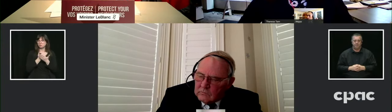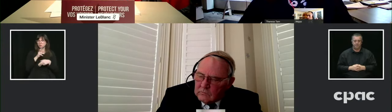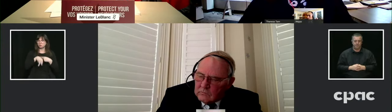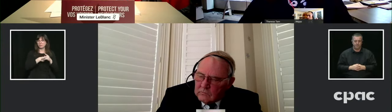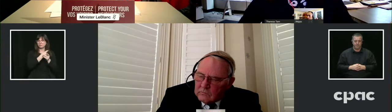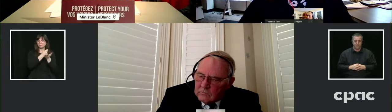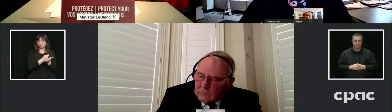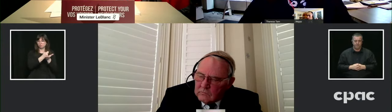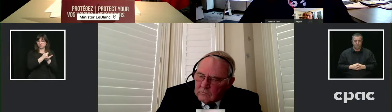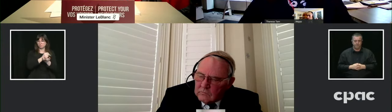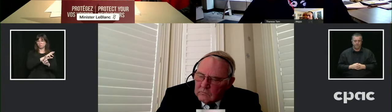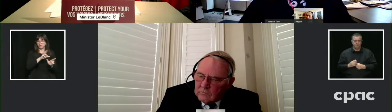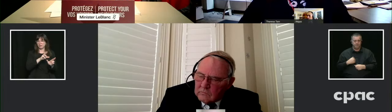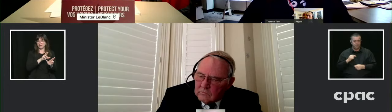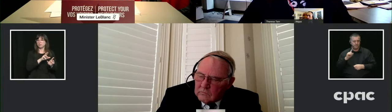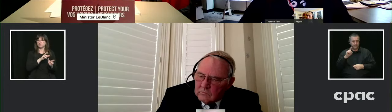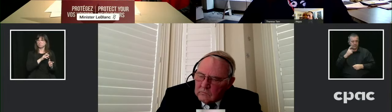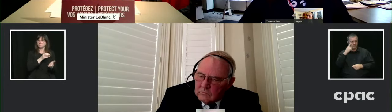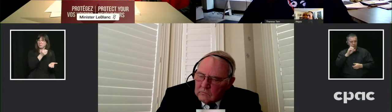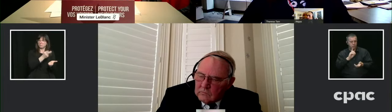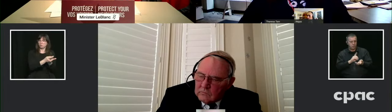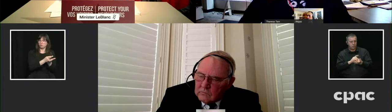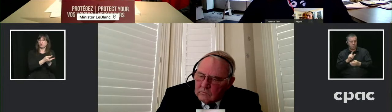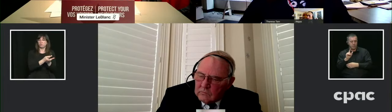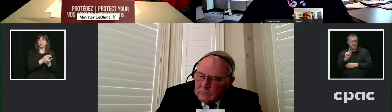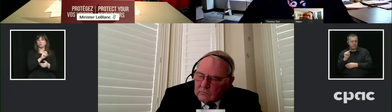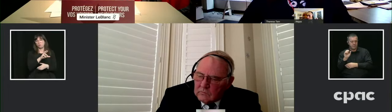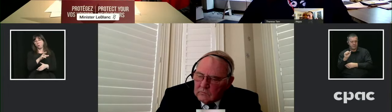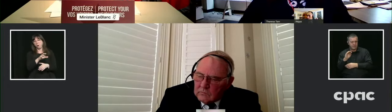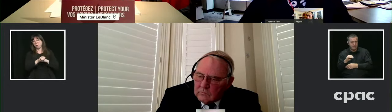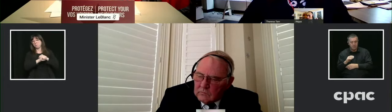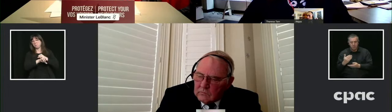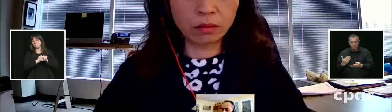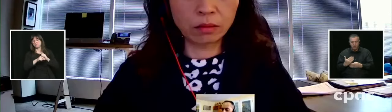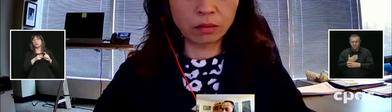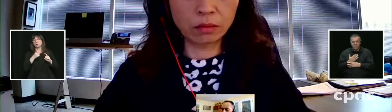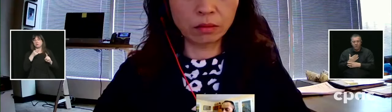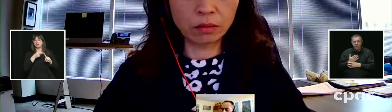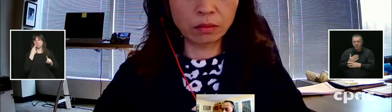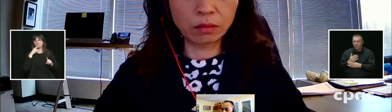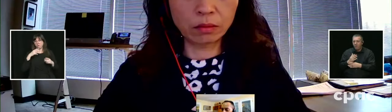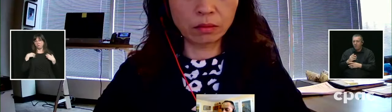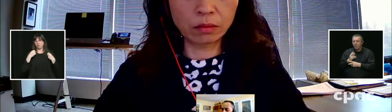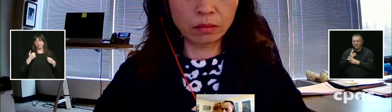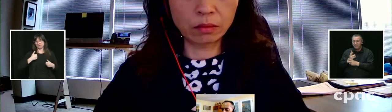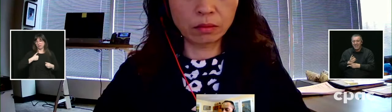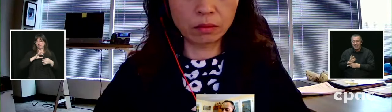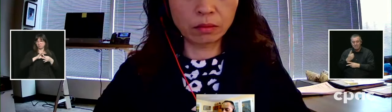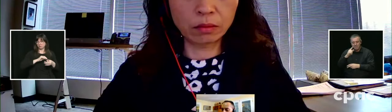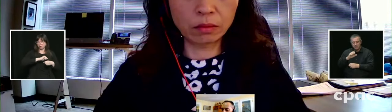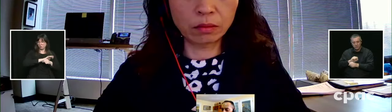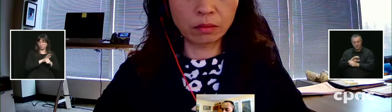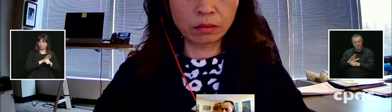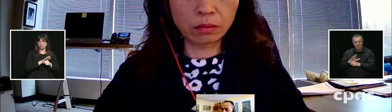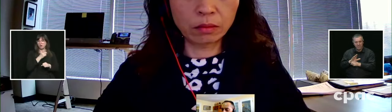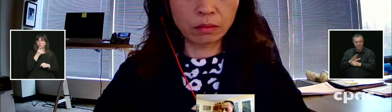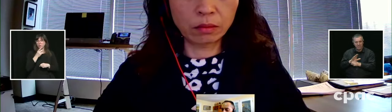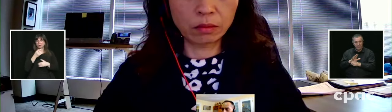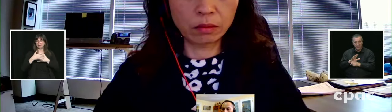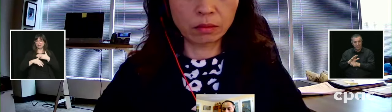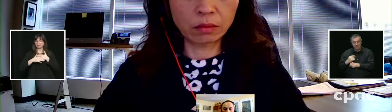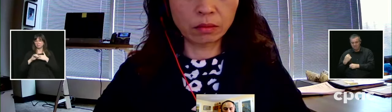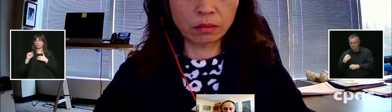COVID-19 that have either been approved or even promoted by Health Canada recently. One of them, a blood thinner